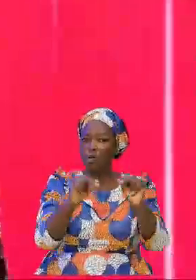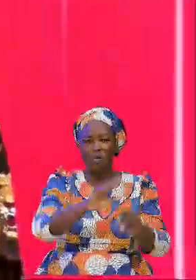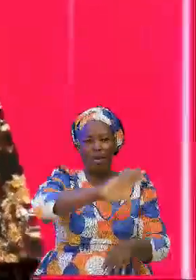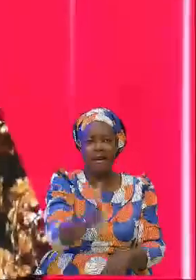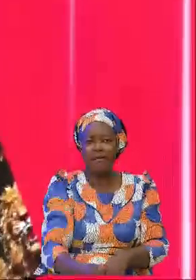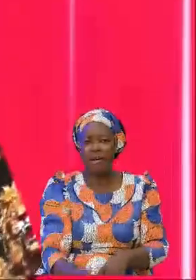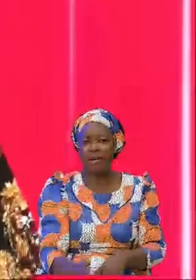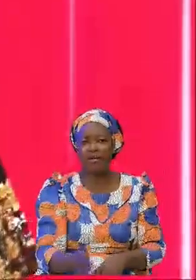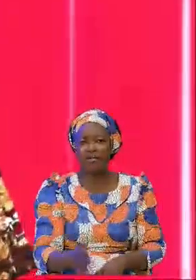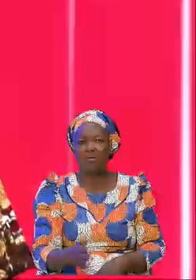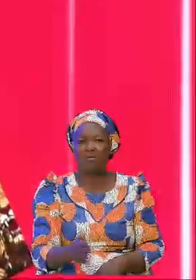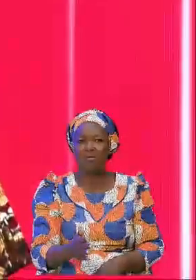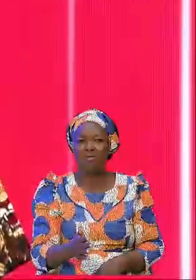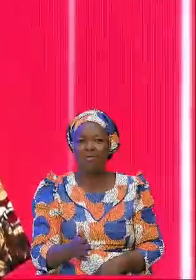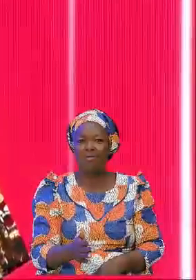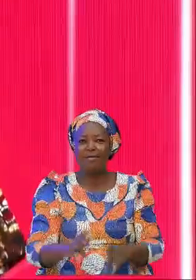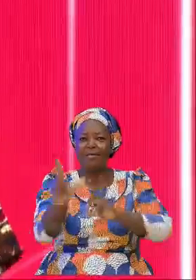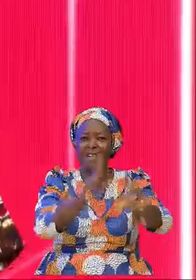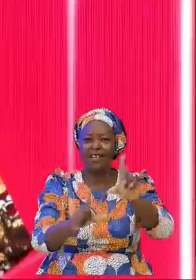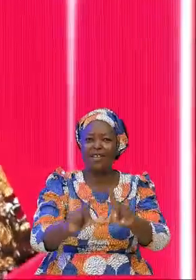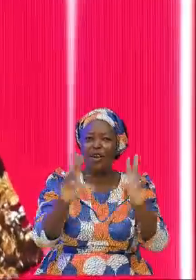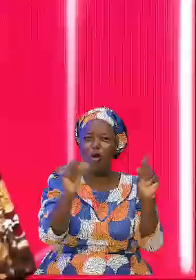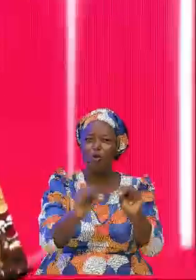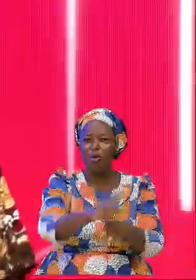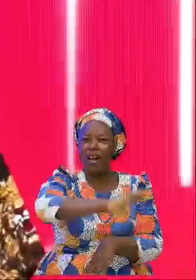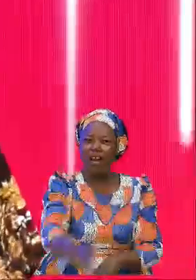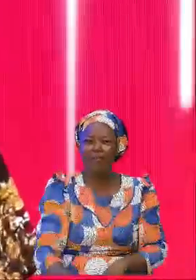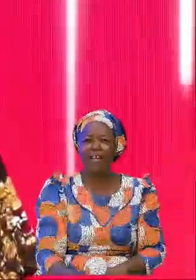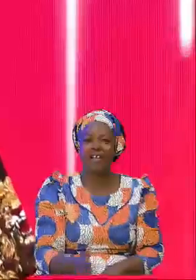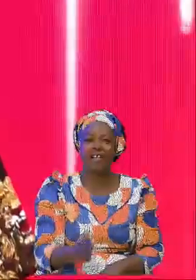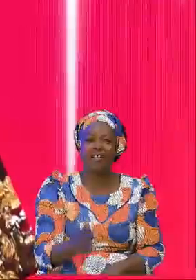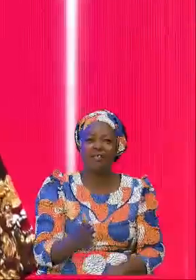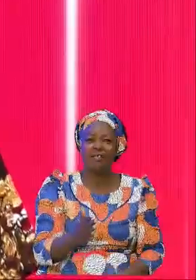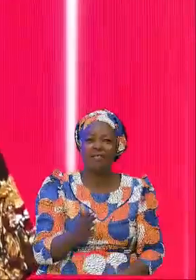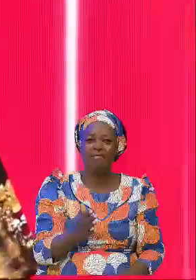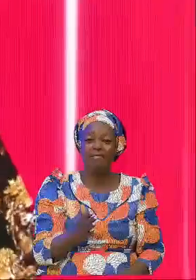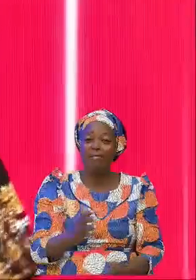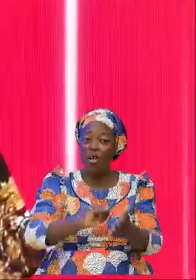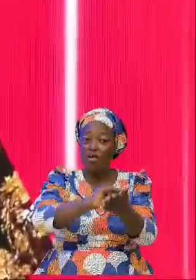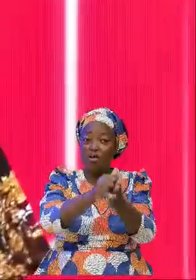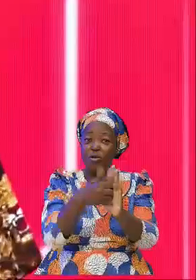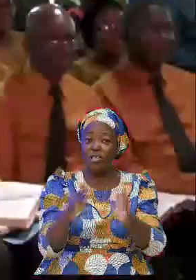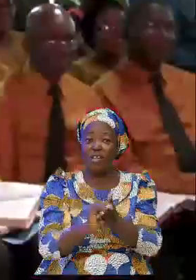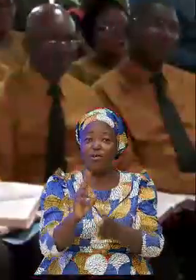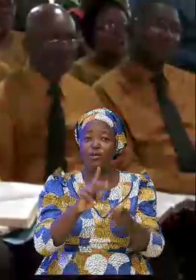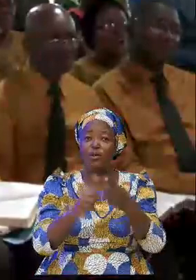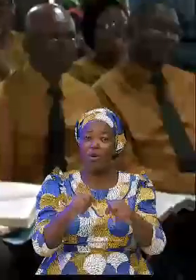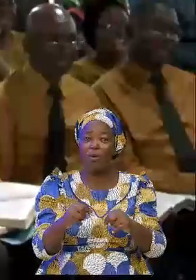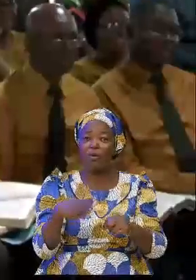your mouth. But if you say, no, never. You didn't say that.